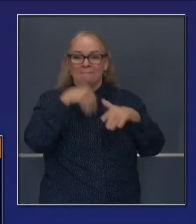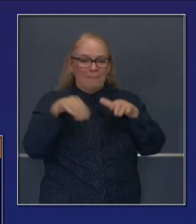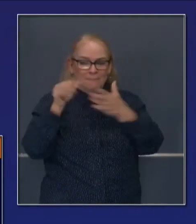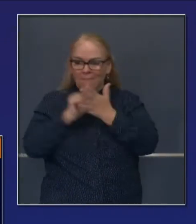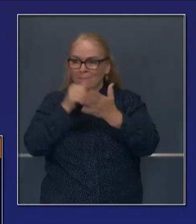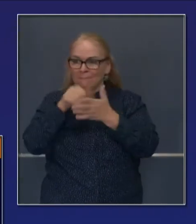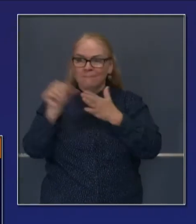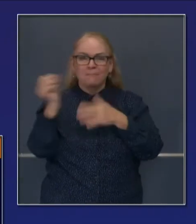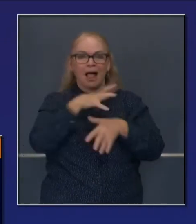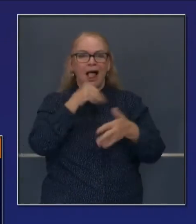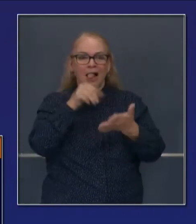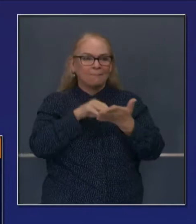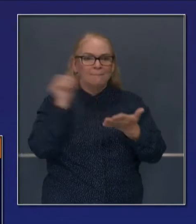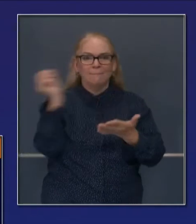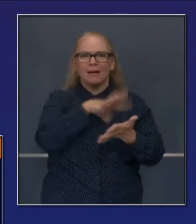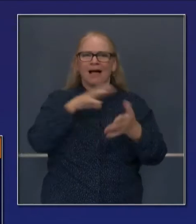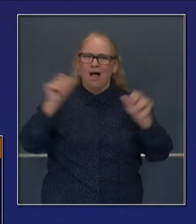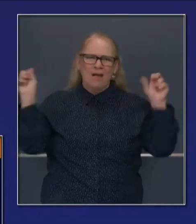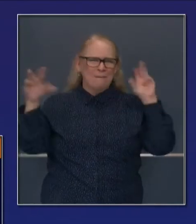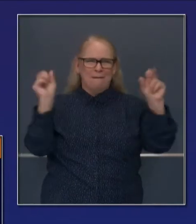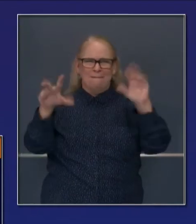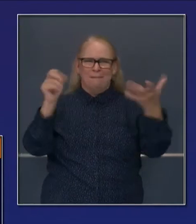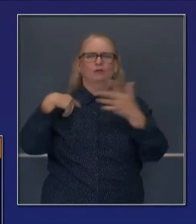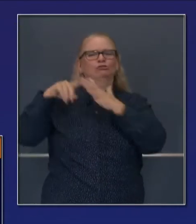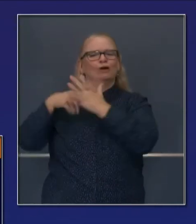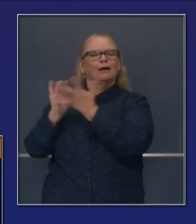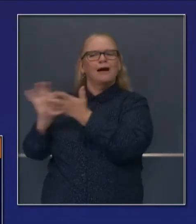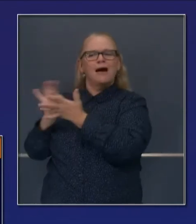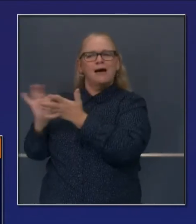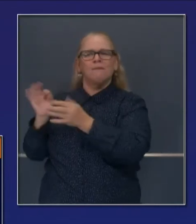effort to safely and